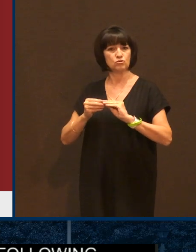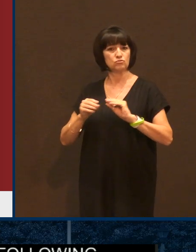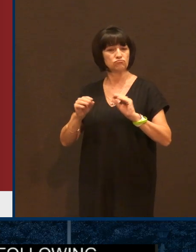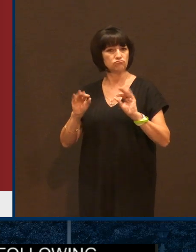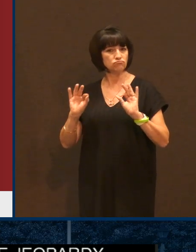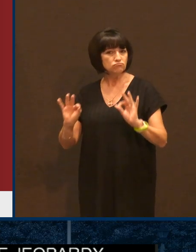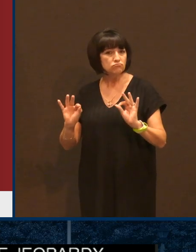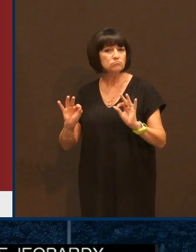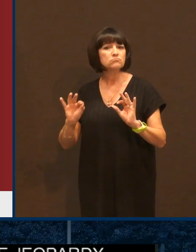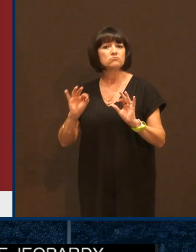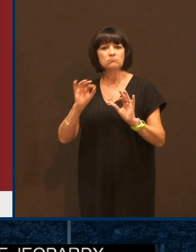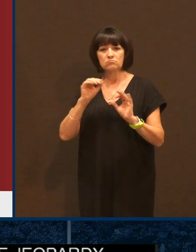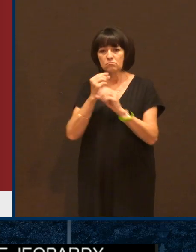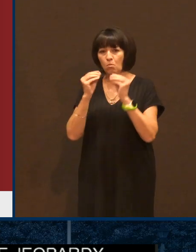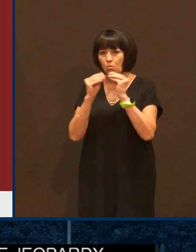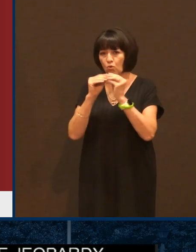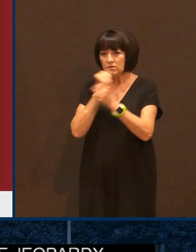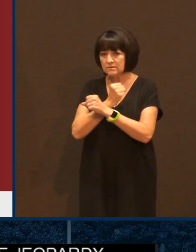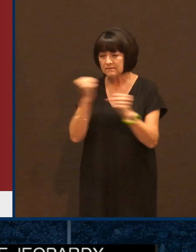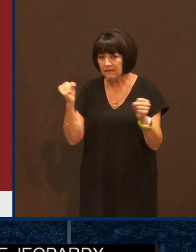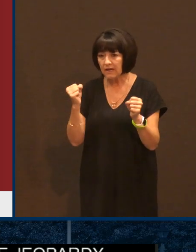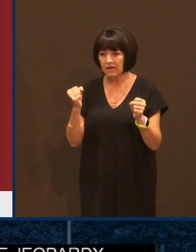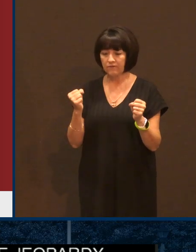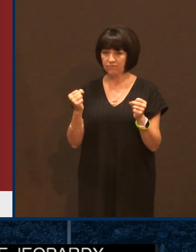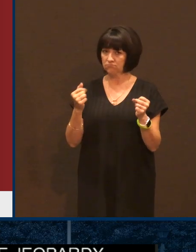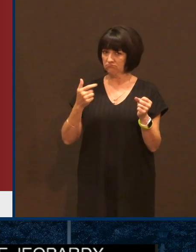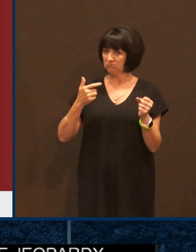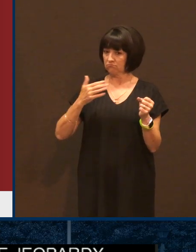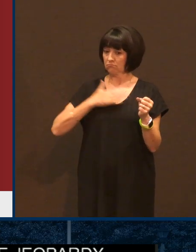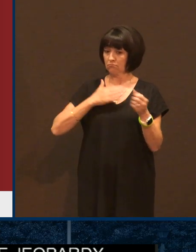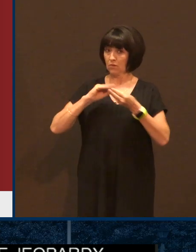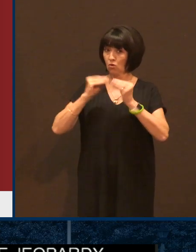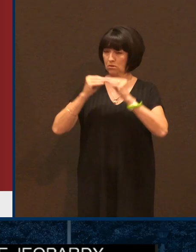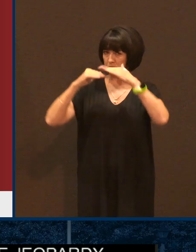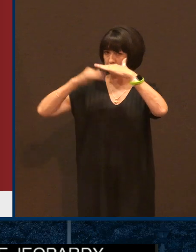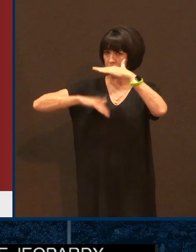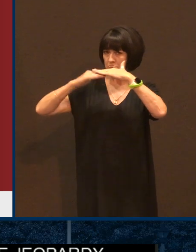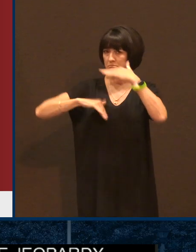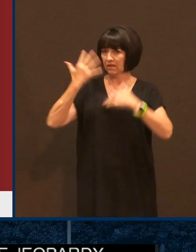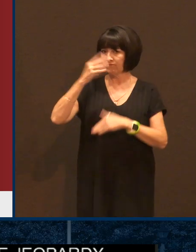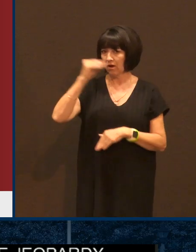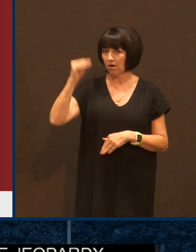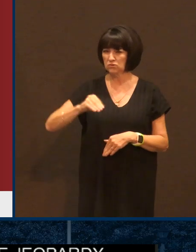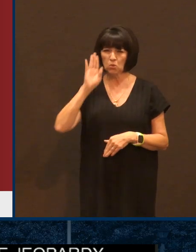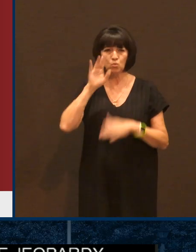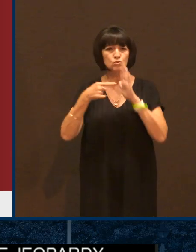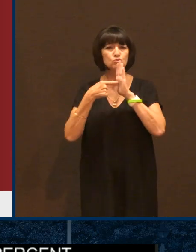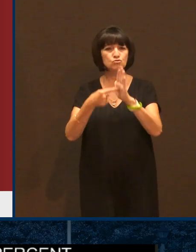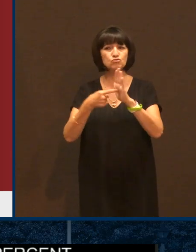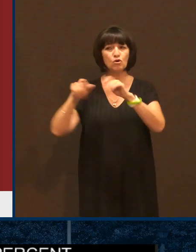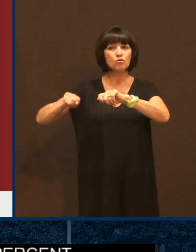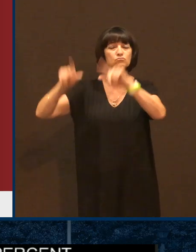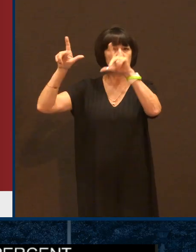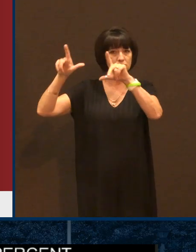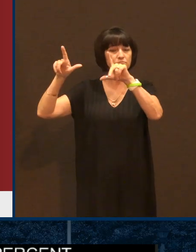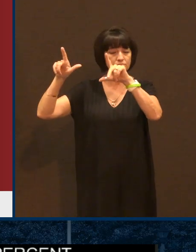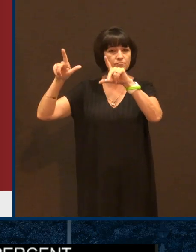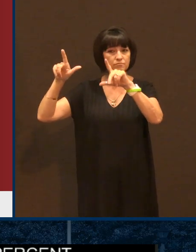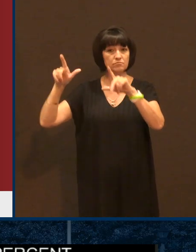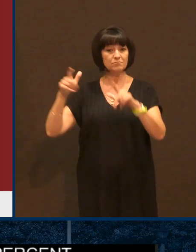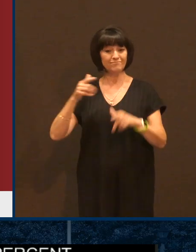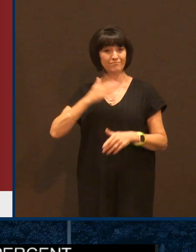percent positive. We're below 5%, and we'll show that in a minute. I'll show you some other indicators that compare us with the other